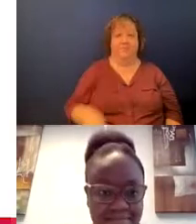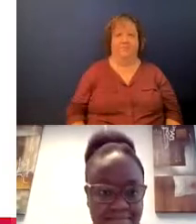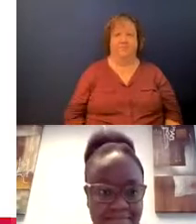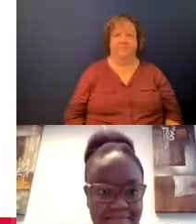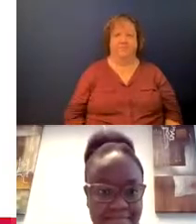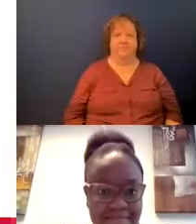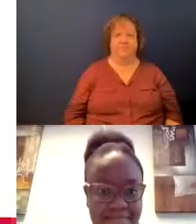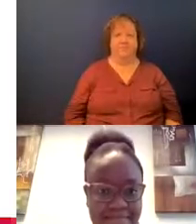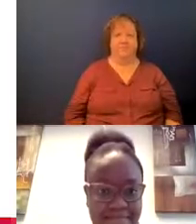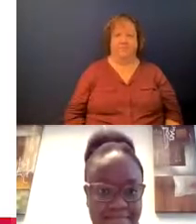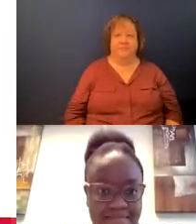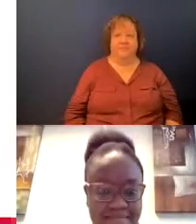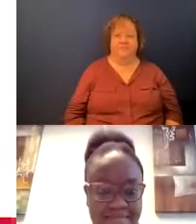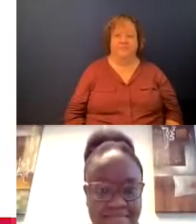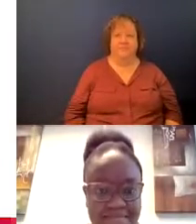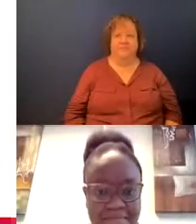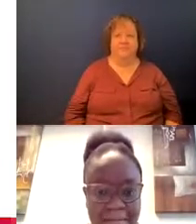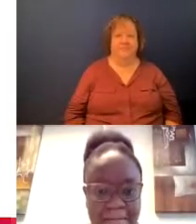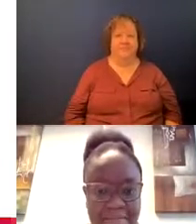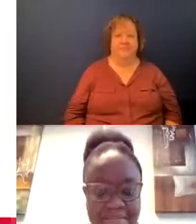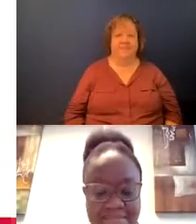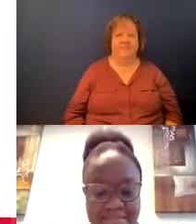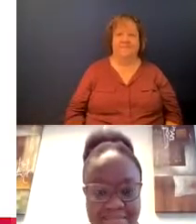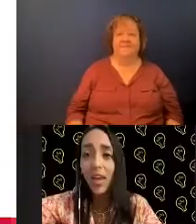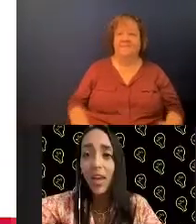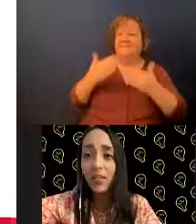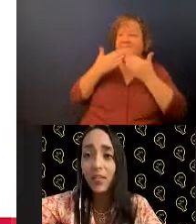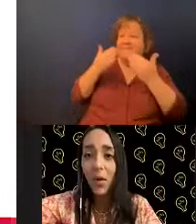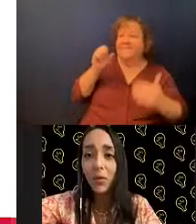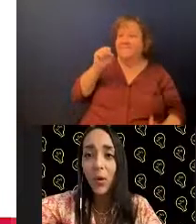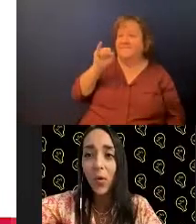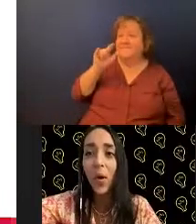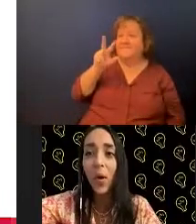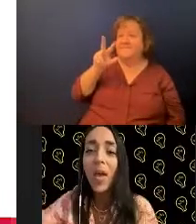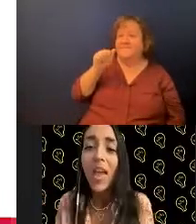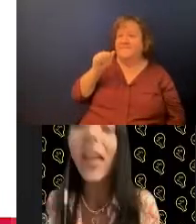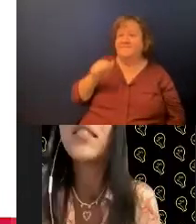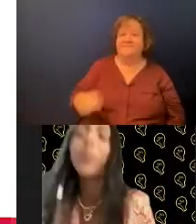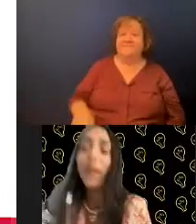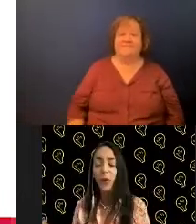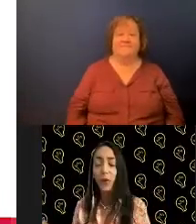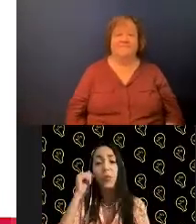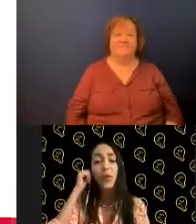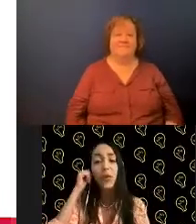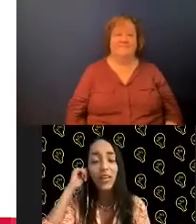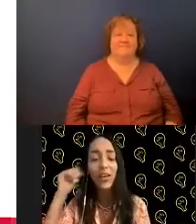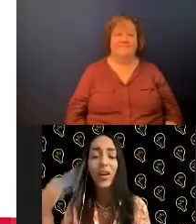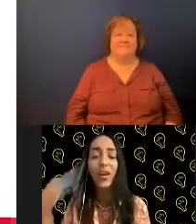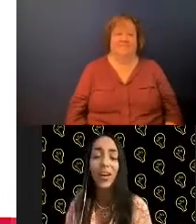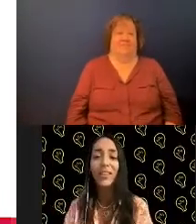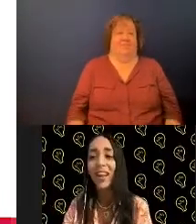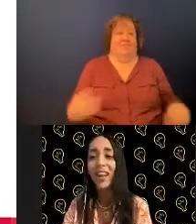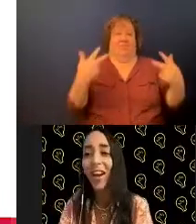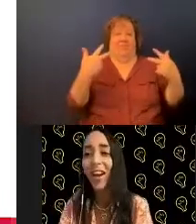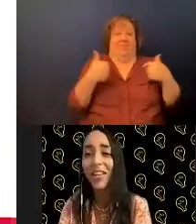Thank you, Sylvia, so much. Can everybody hear me okay? I hope so. Well, it is a pleasure for me to be over here. My